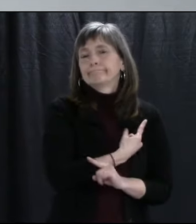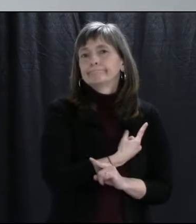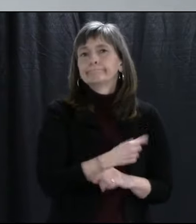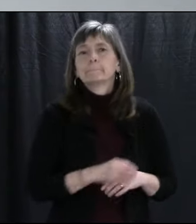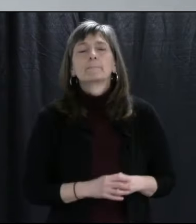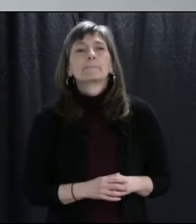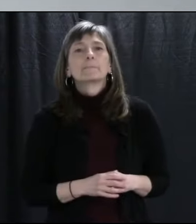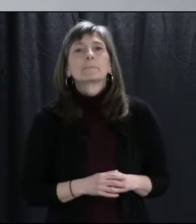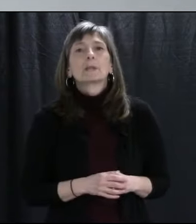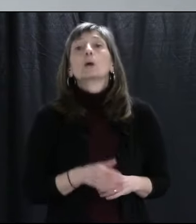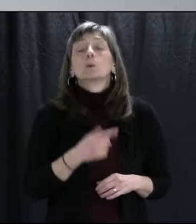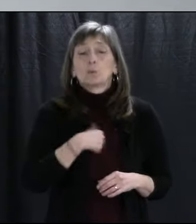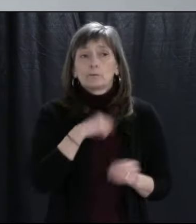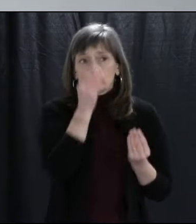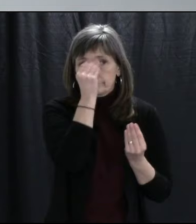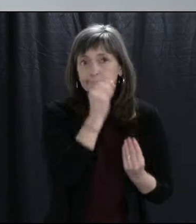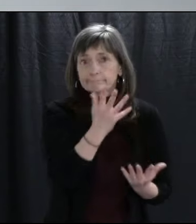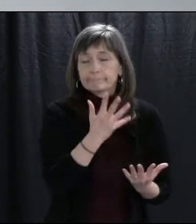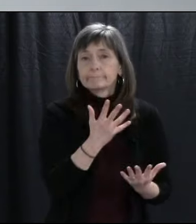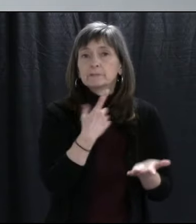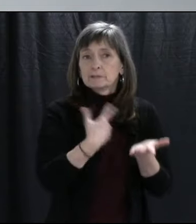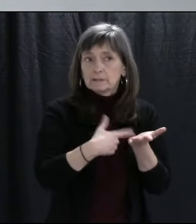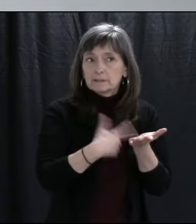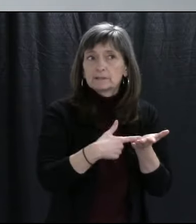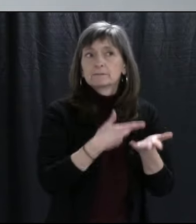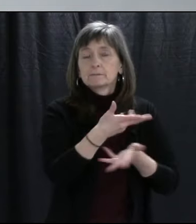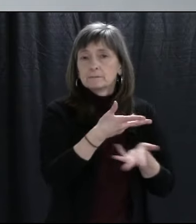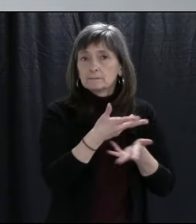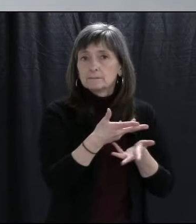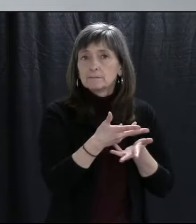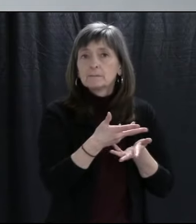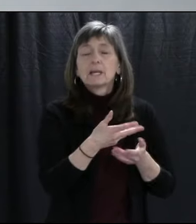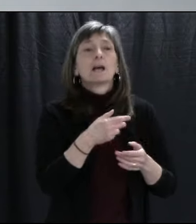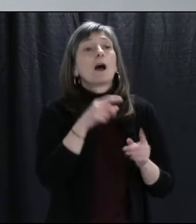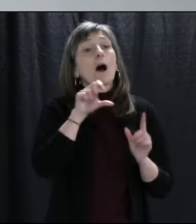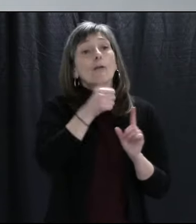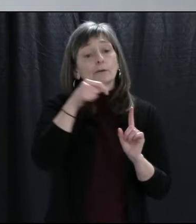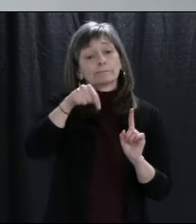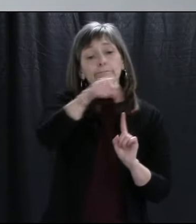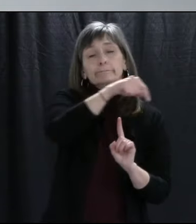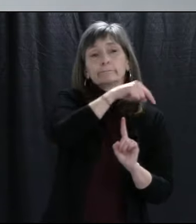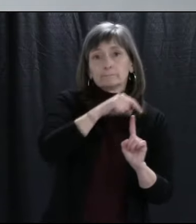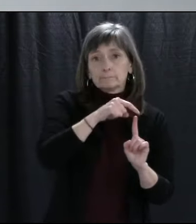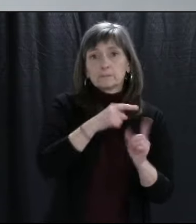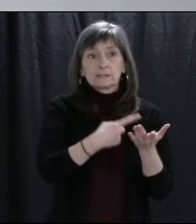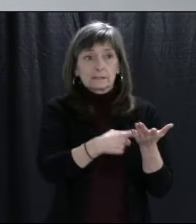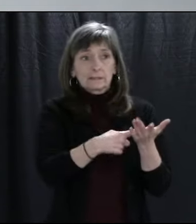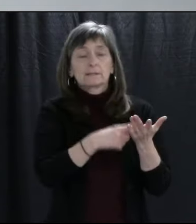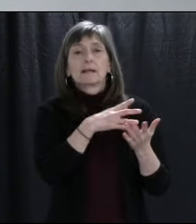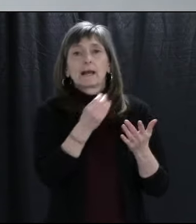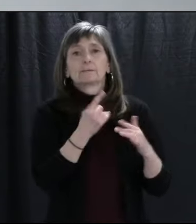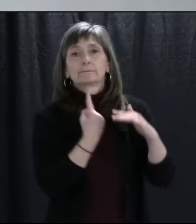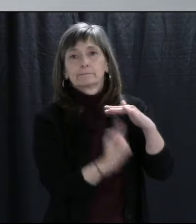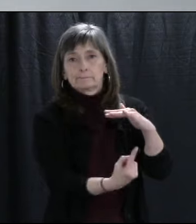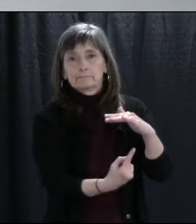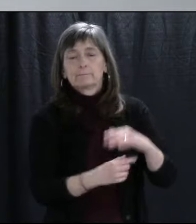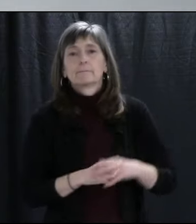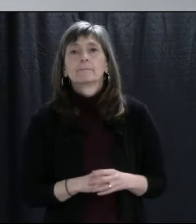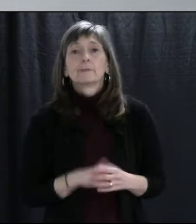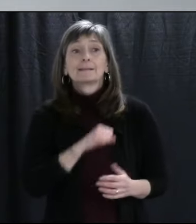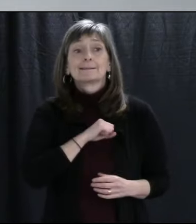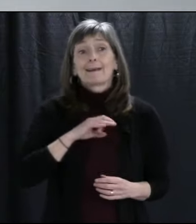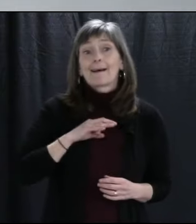with information about the virus. They are being tested and are in quarantine. The staff who had close contact with the confirmed